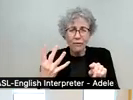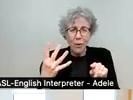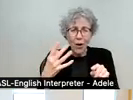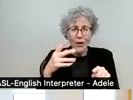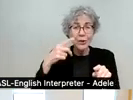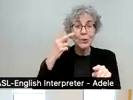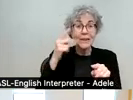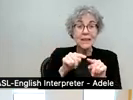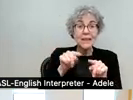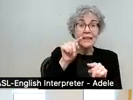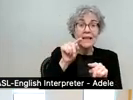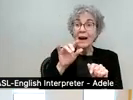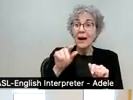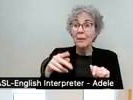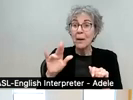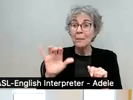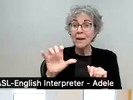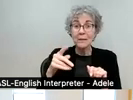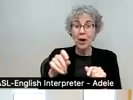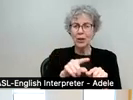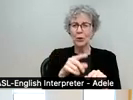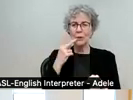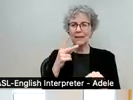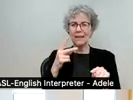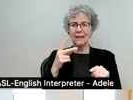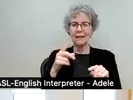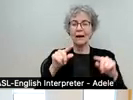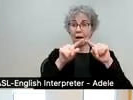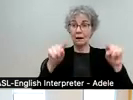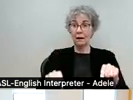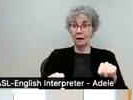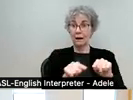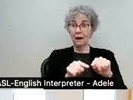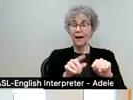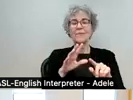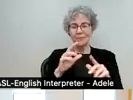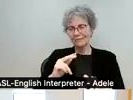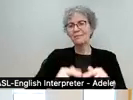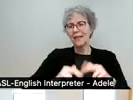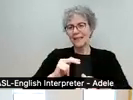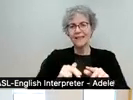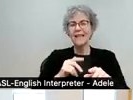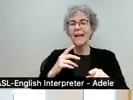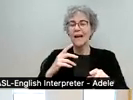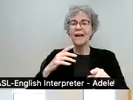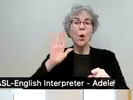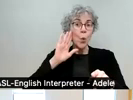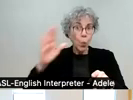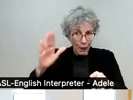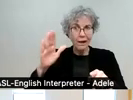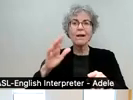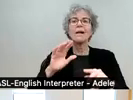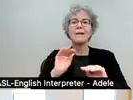you can see the outline of a building. That will be the Community Living Toronto building, and we will own that land and that